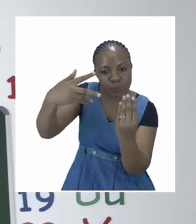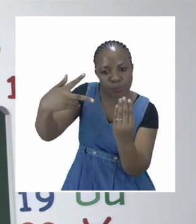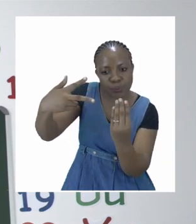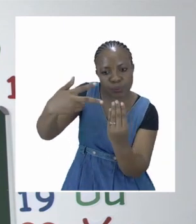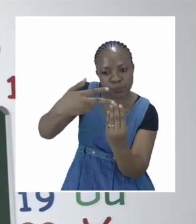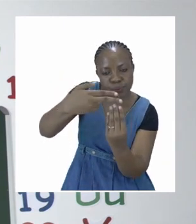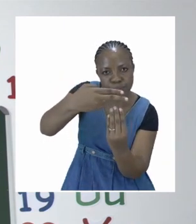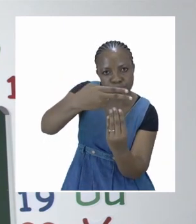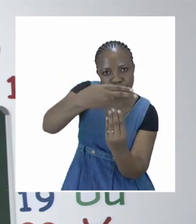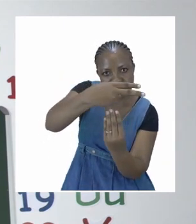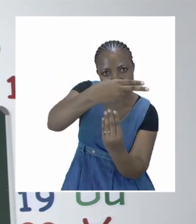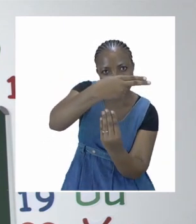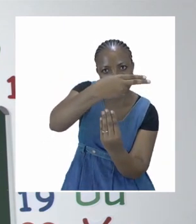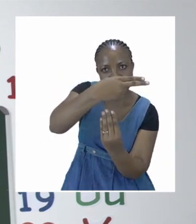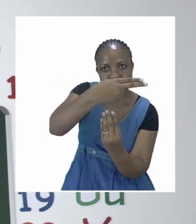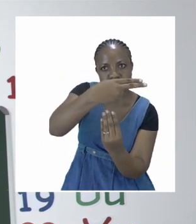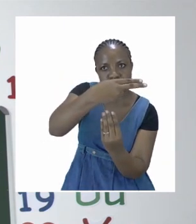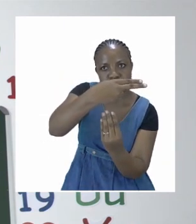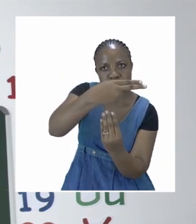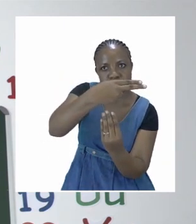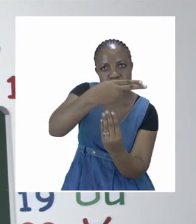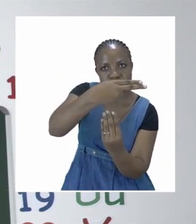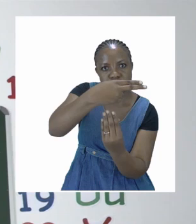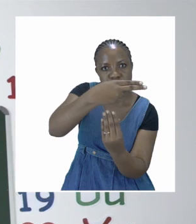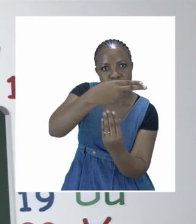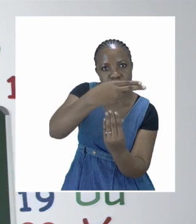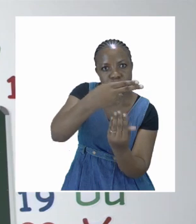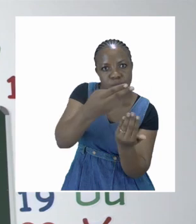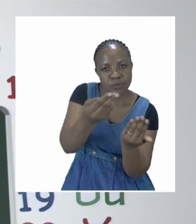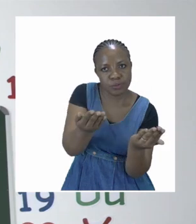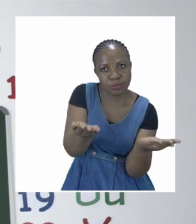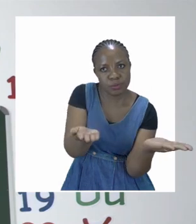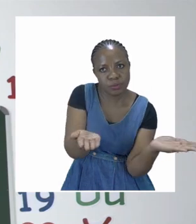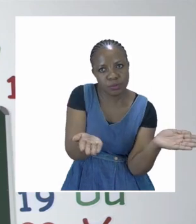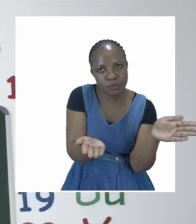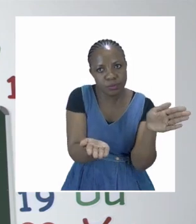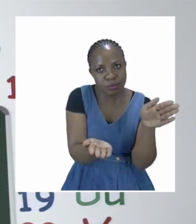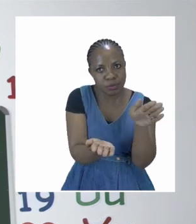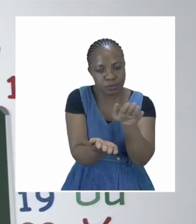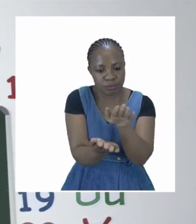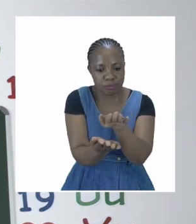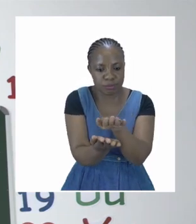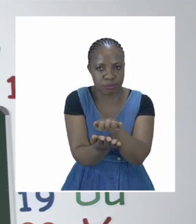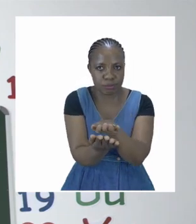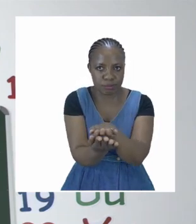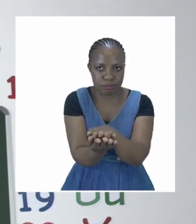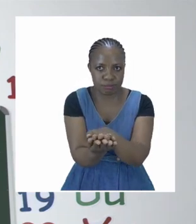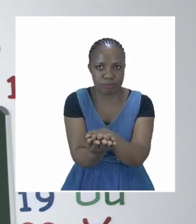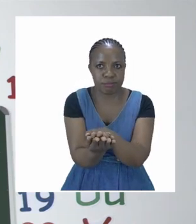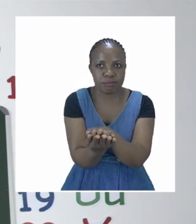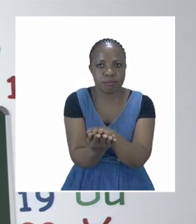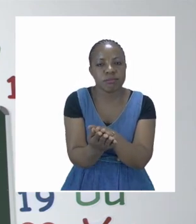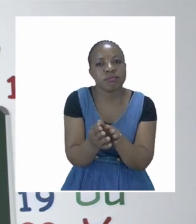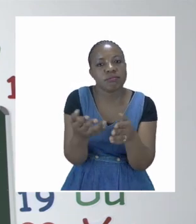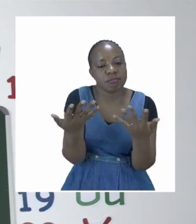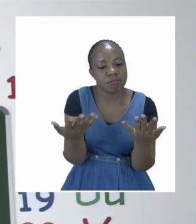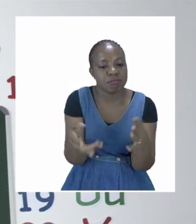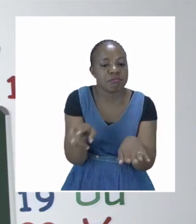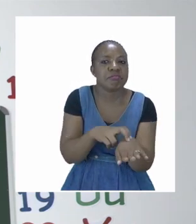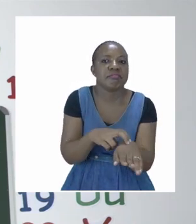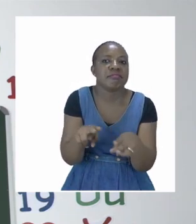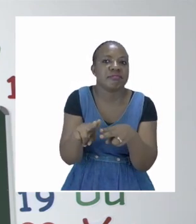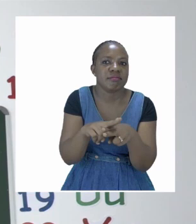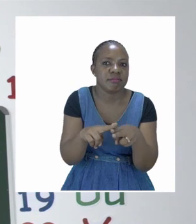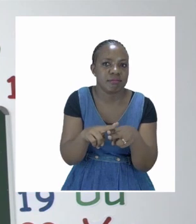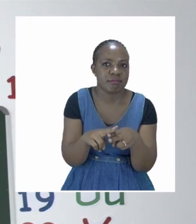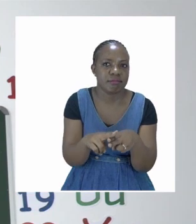booklet with a pair of scissors and fold it for ready to use. But there